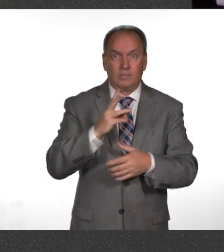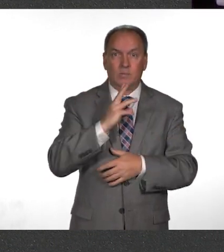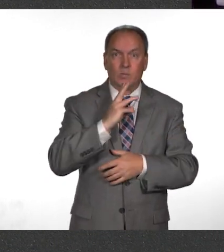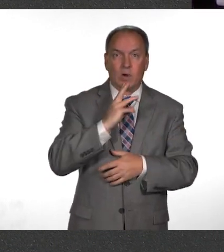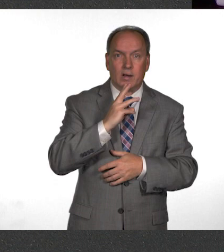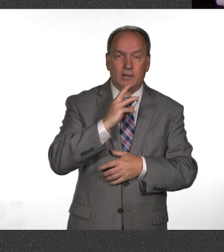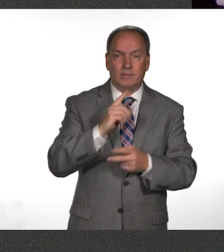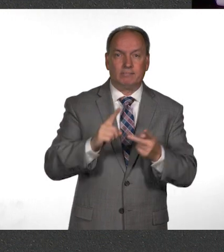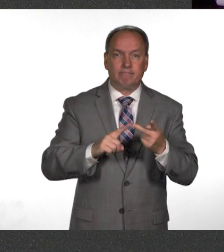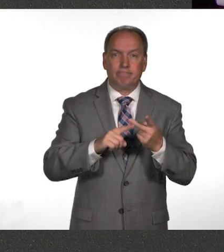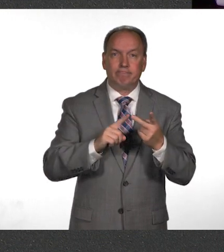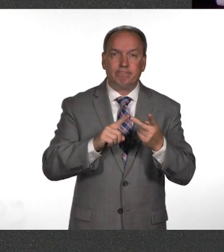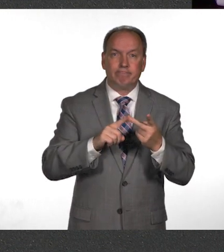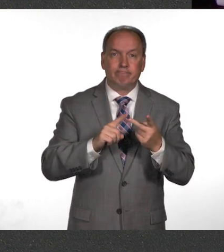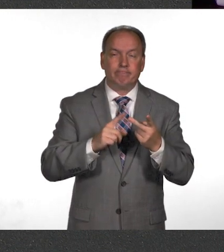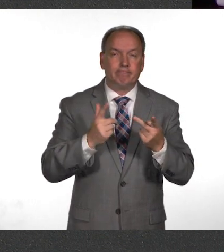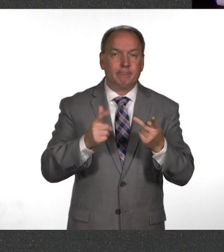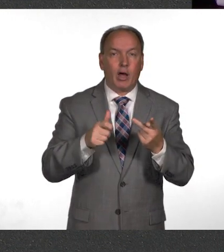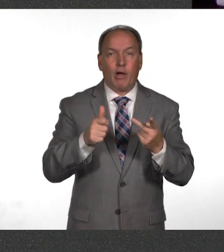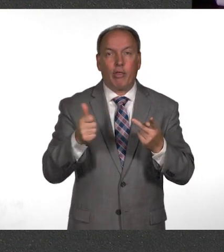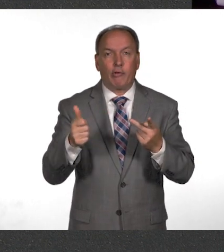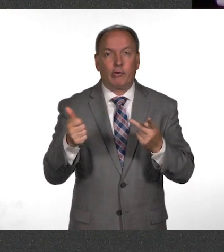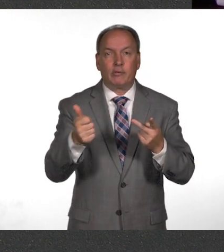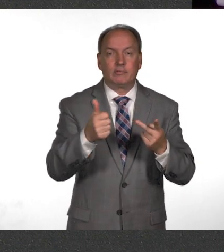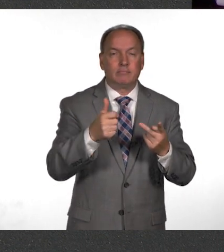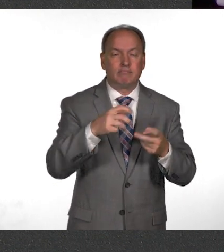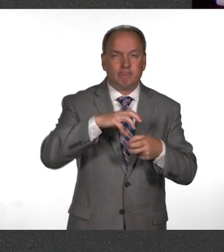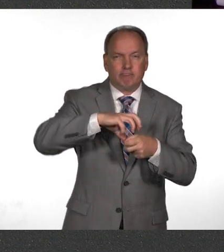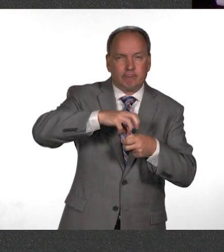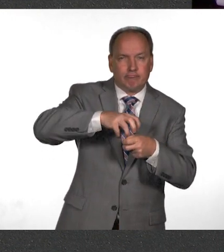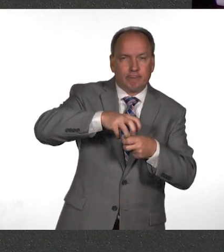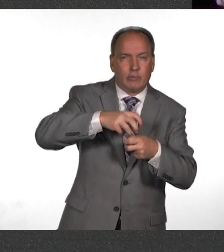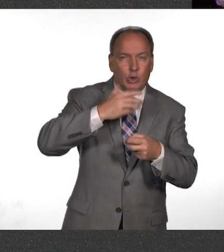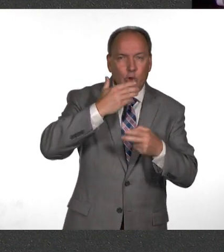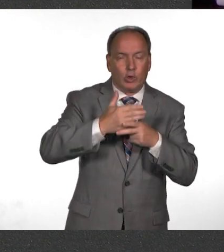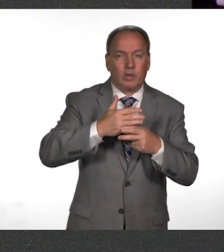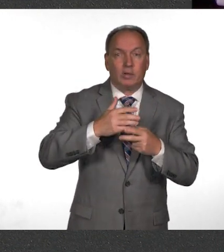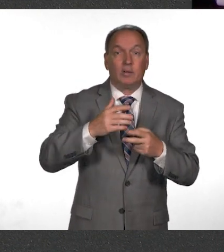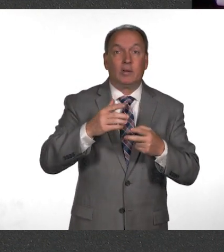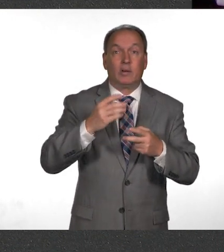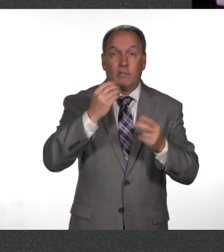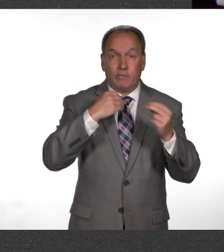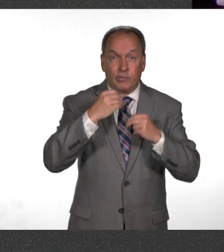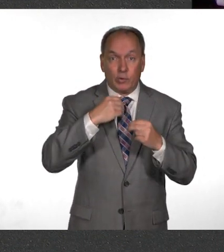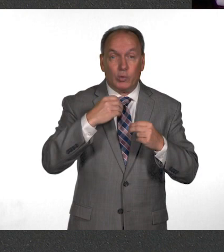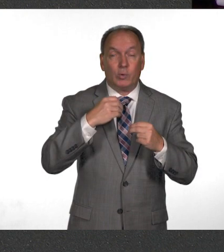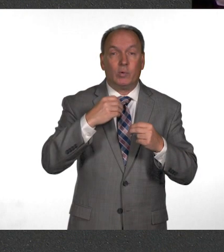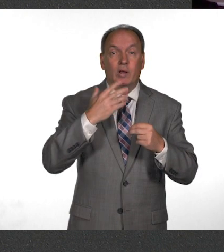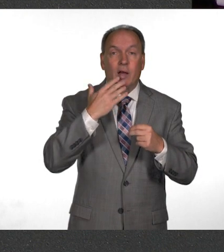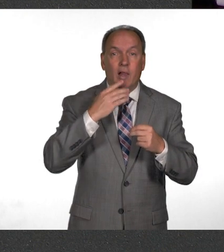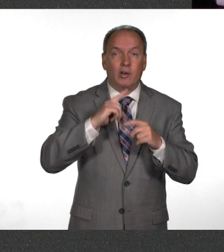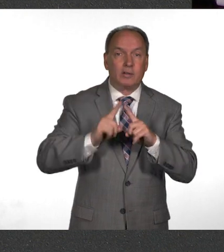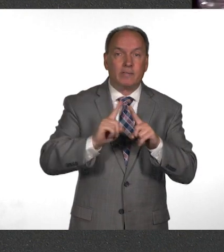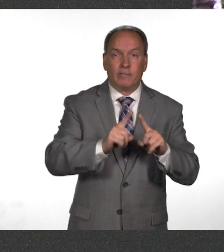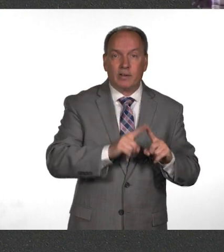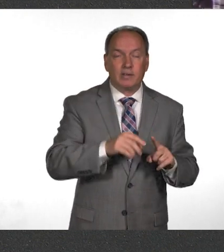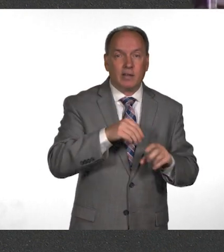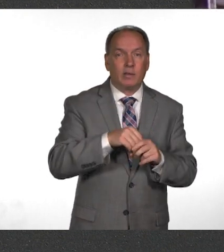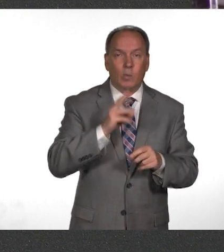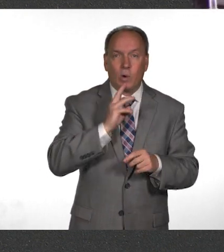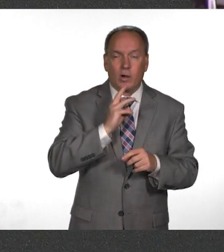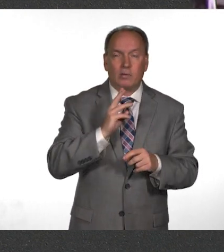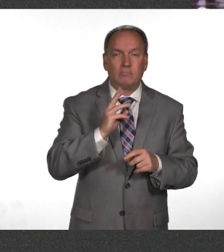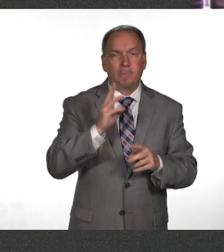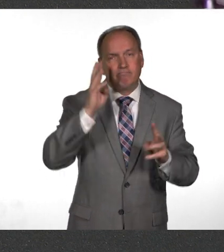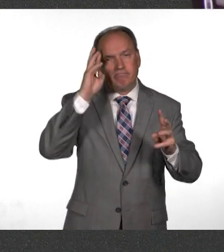put water inside of them and then make sure the lids are closed up really tight. You can also put food coloring in the water or anything else you want to put